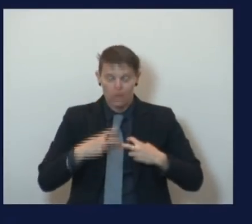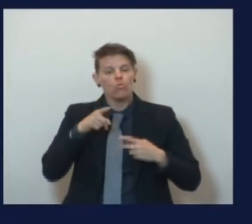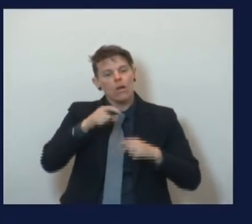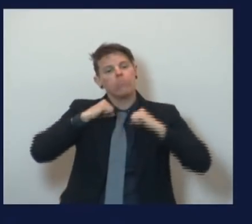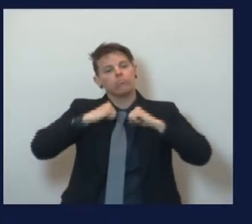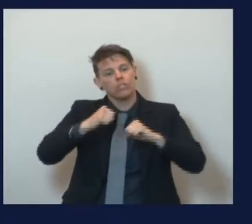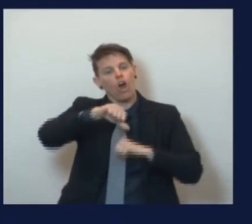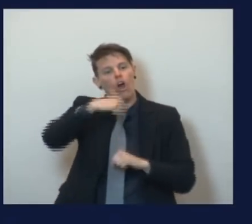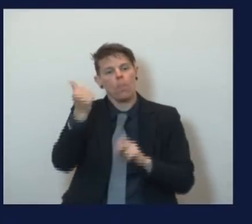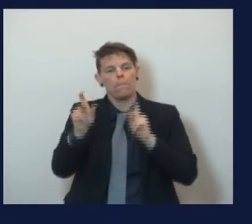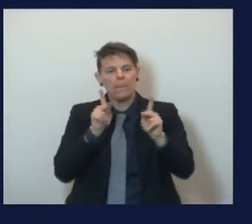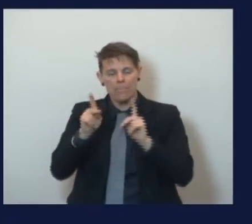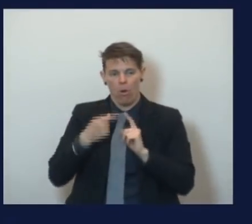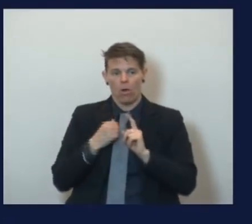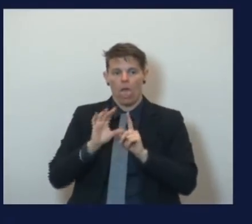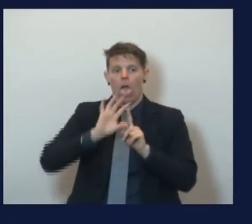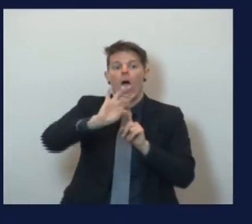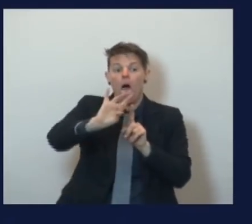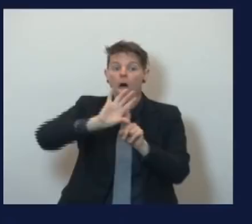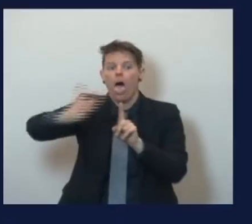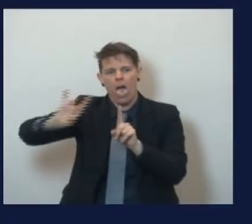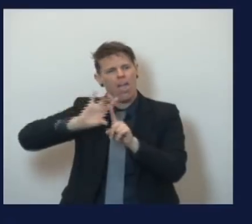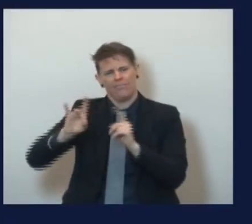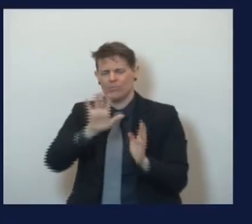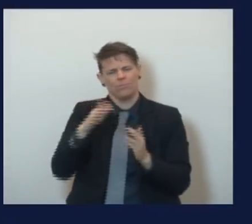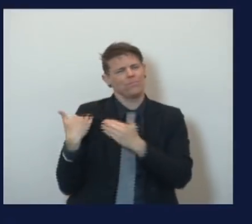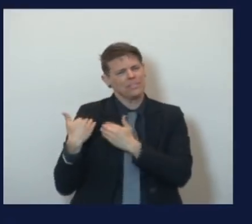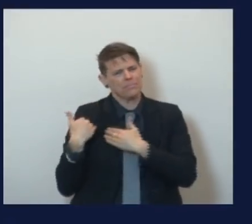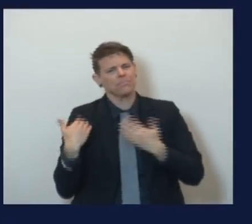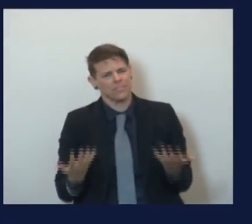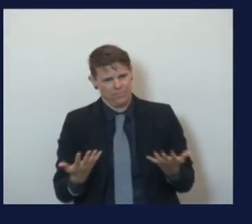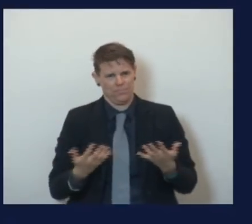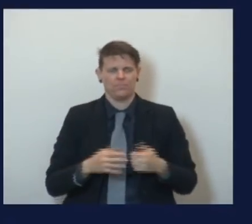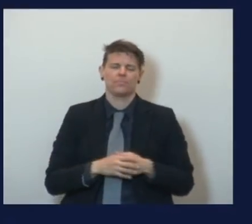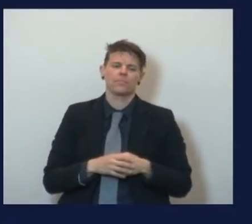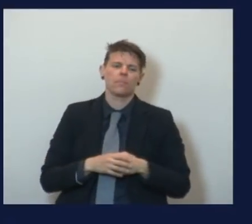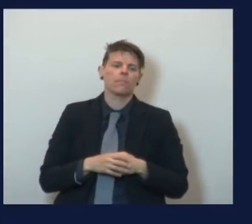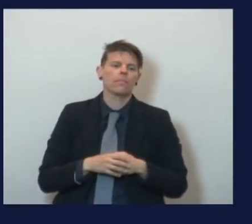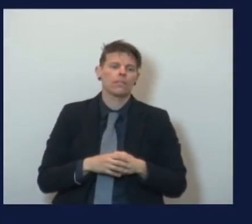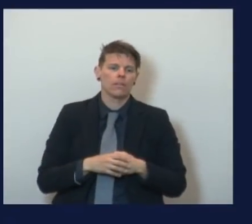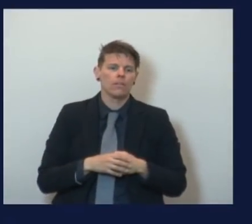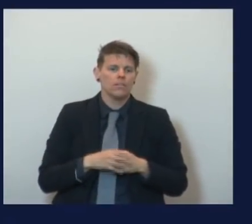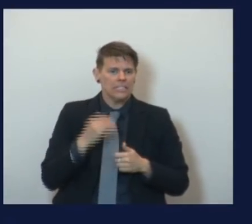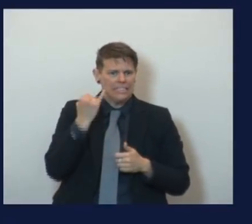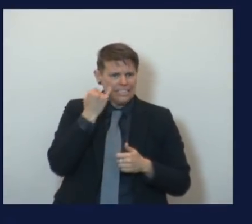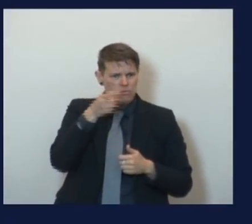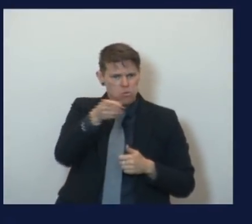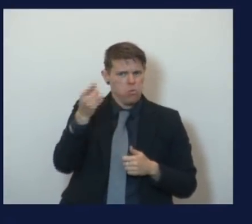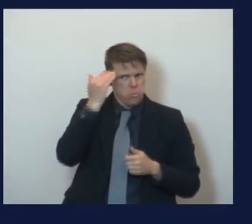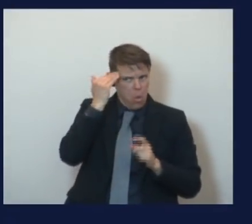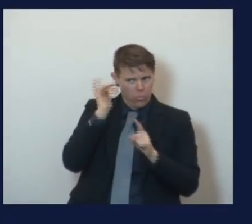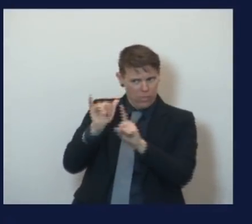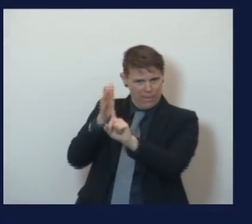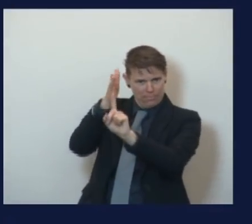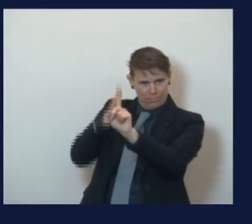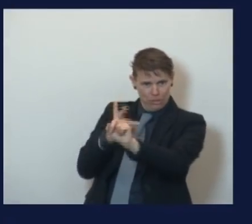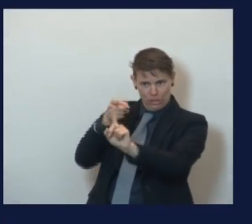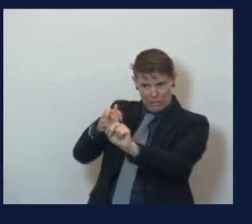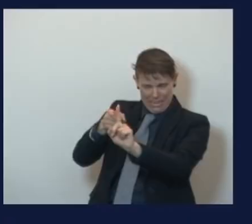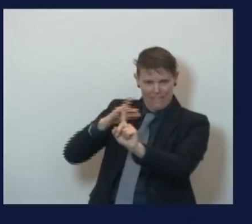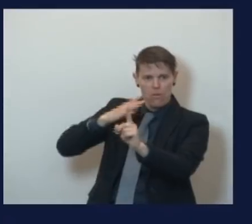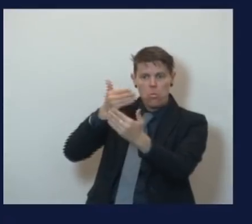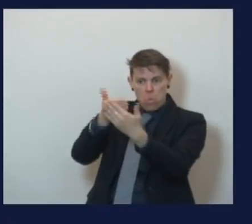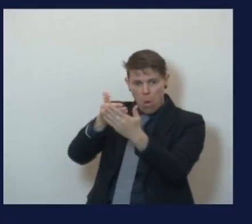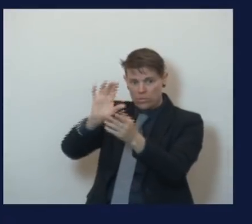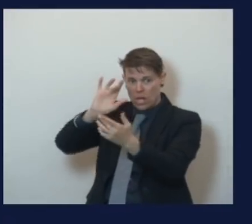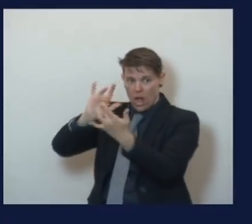prohibit employees. I sort of leaned in there, but if they have known close contact, they're living in a house with someone who's COVID-19 and they're still